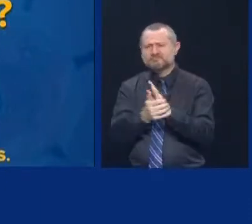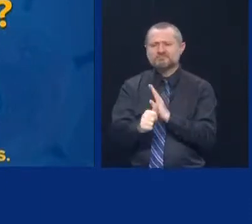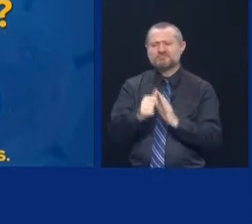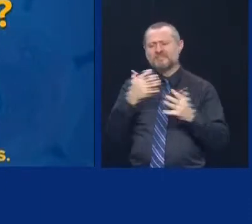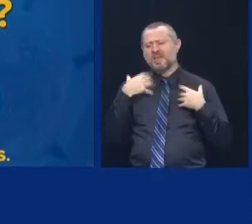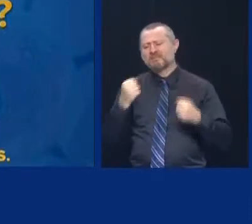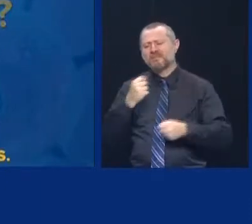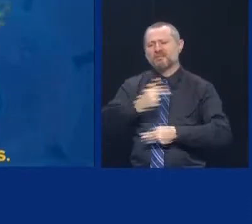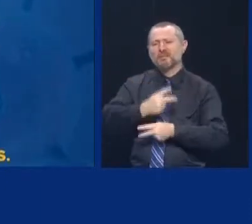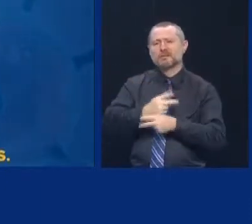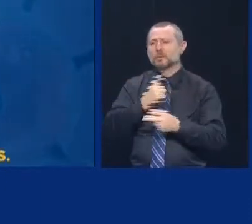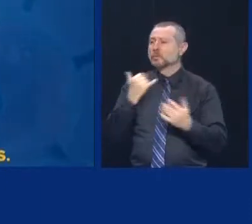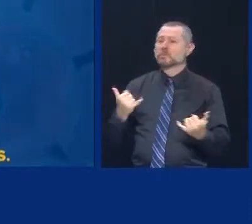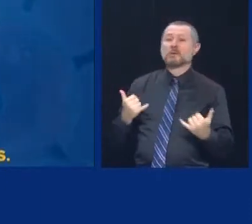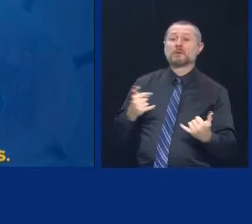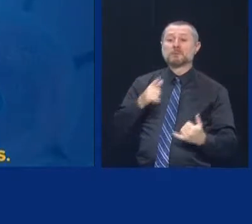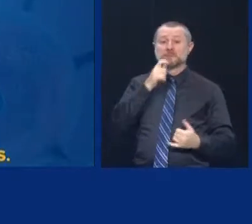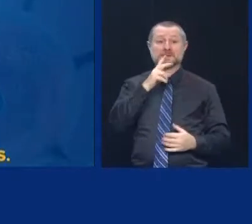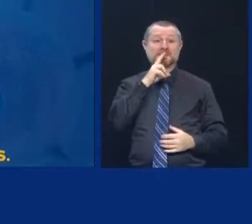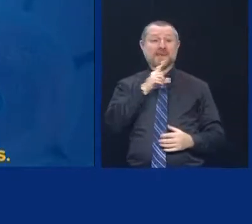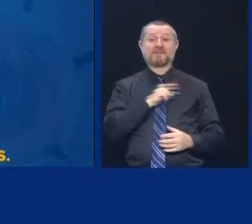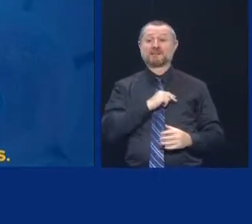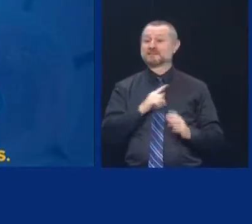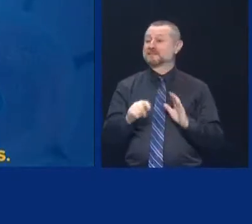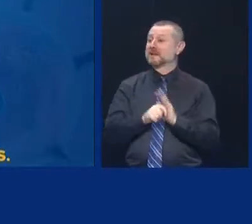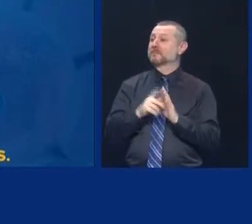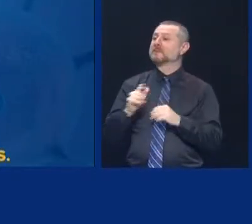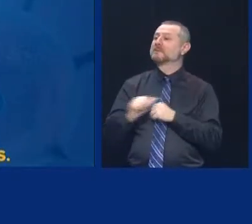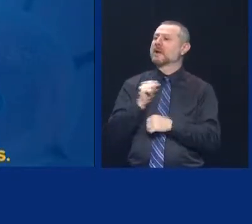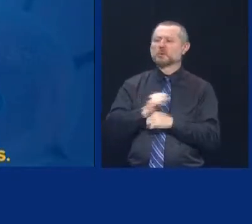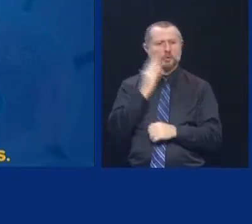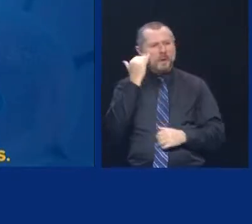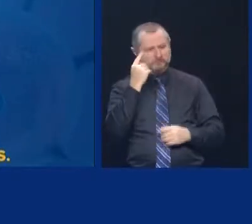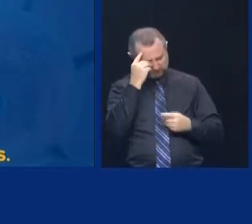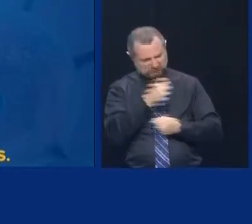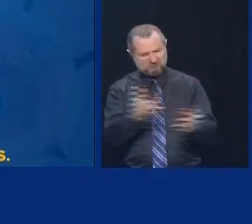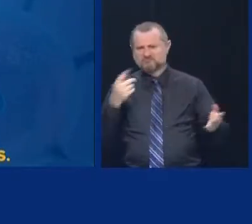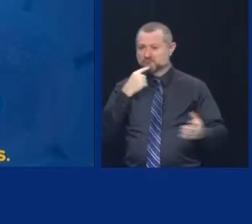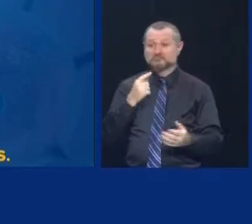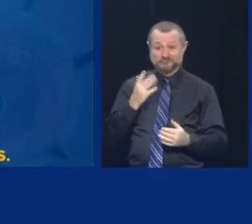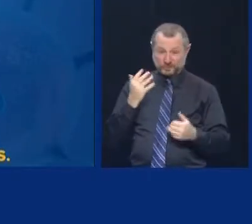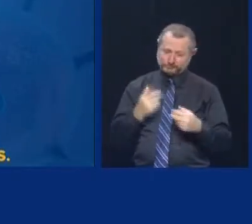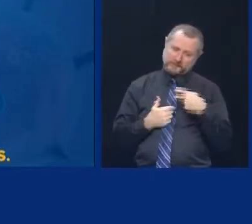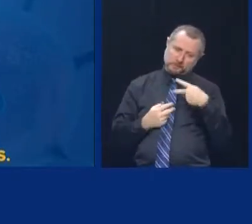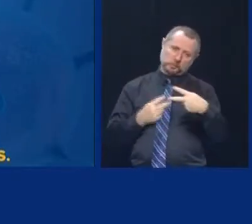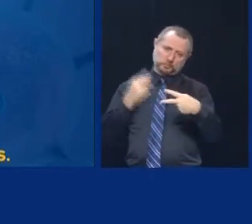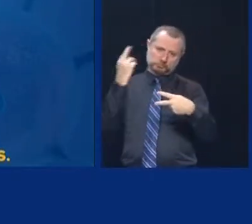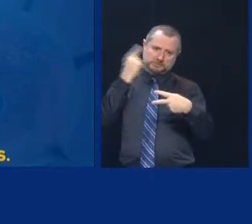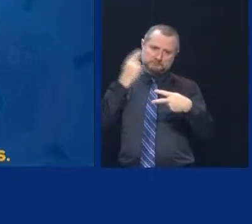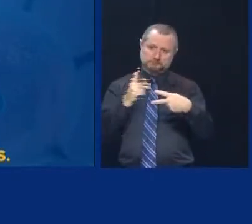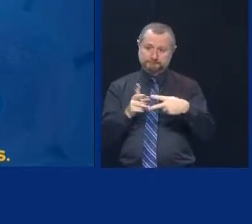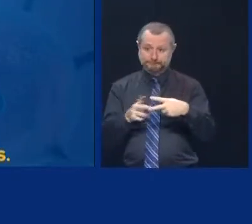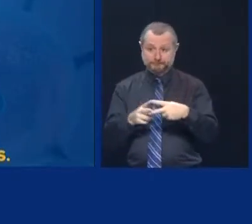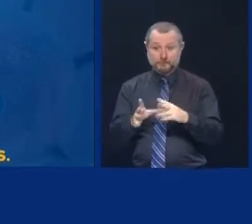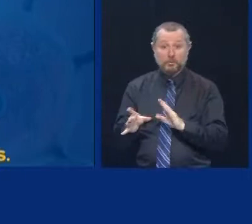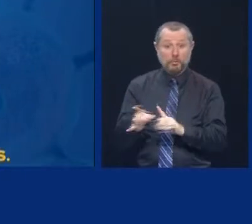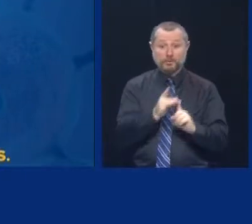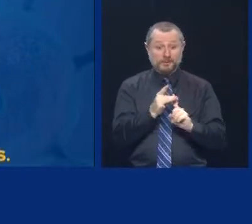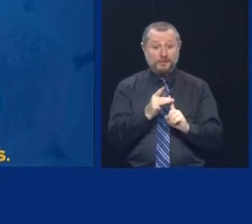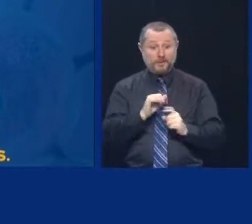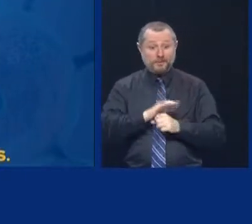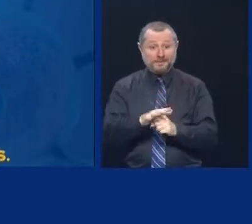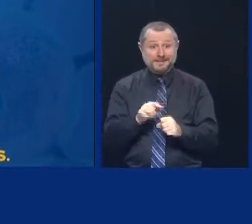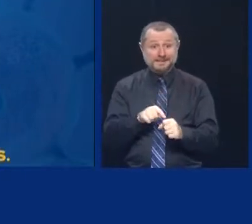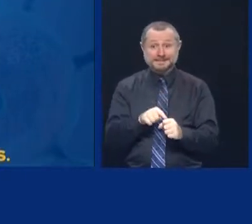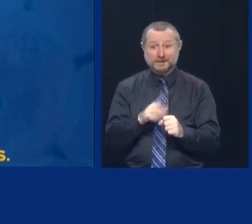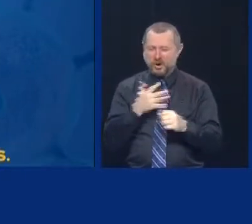with Thanksgiving? Because two things. One, the COVID rates are already increasing. You saw it